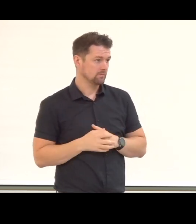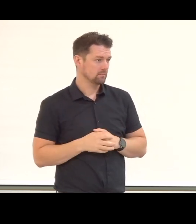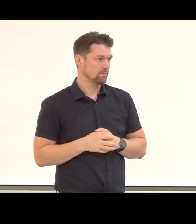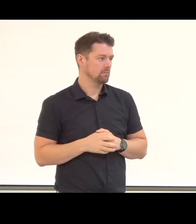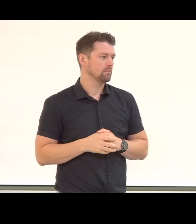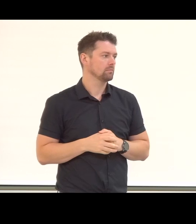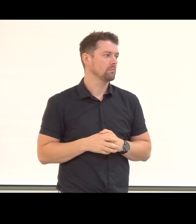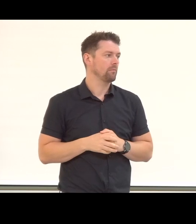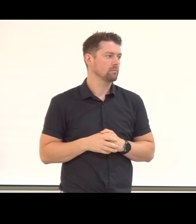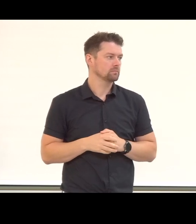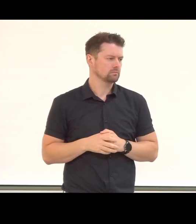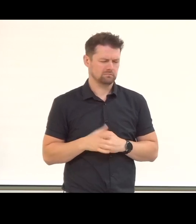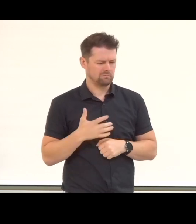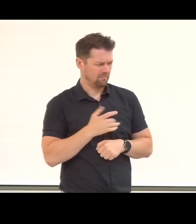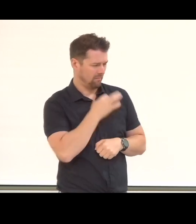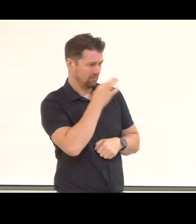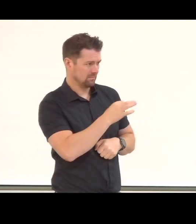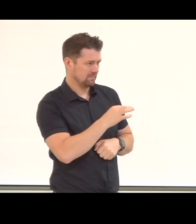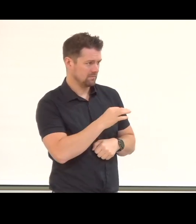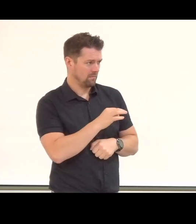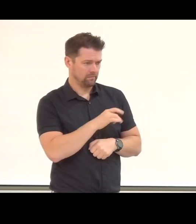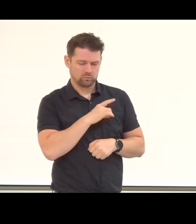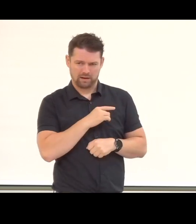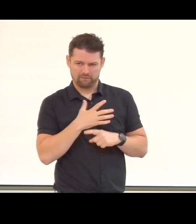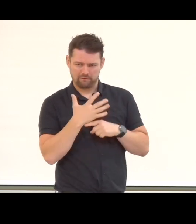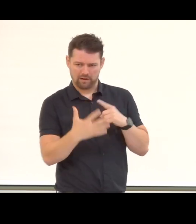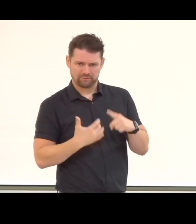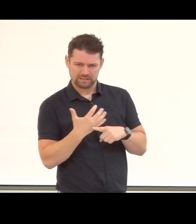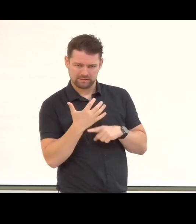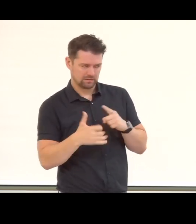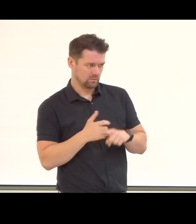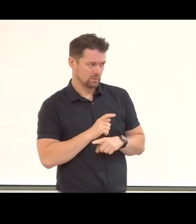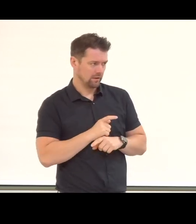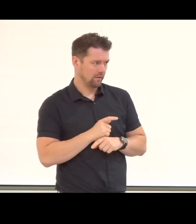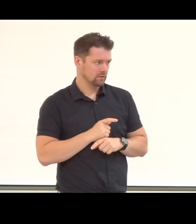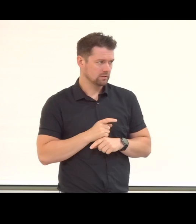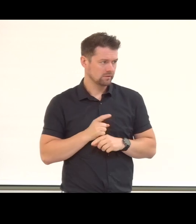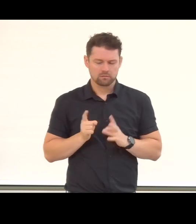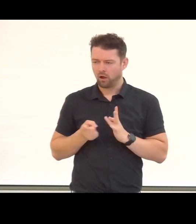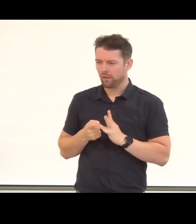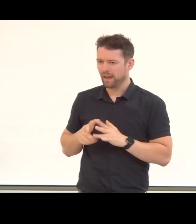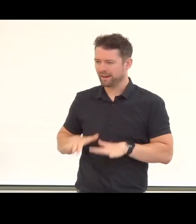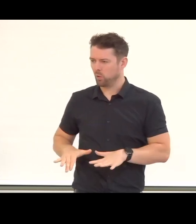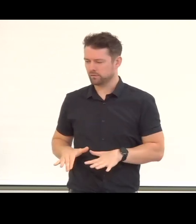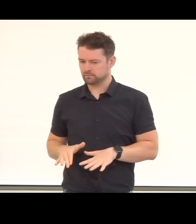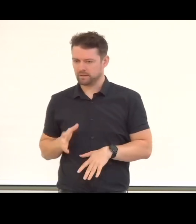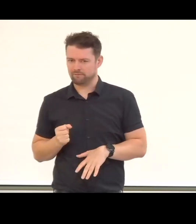is, why is it that? Because other analog missions probably do a few missions